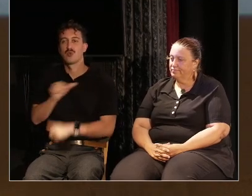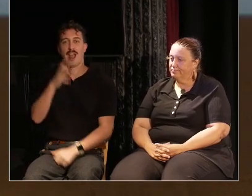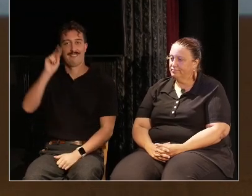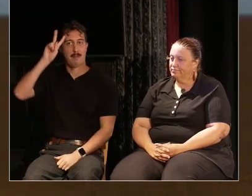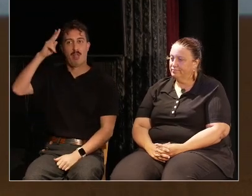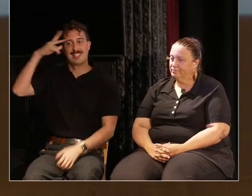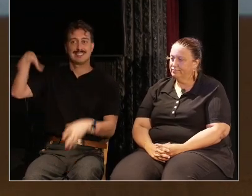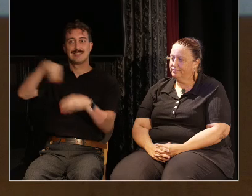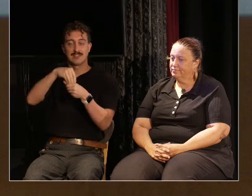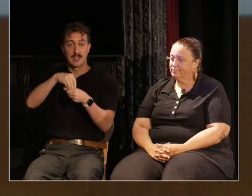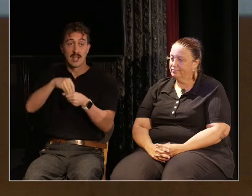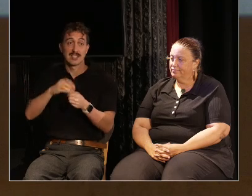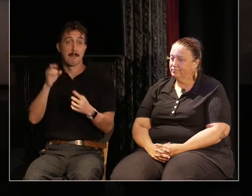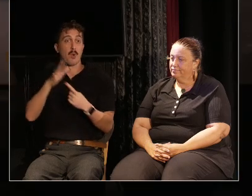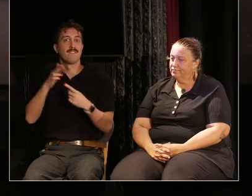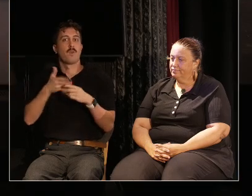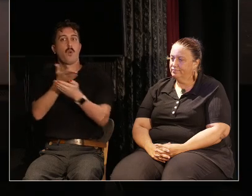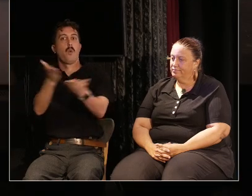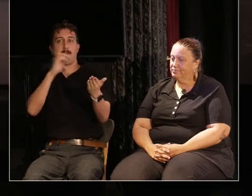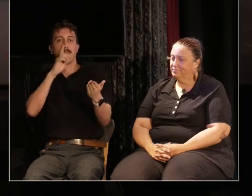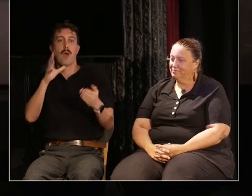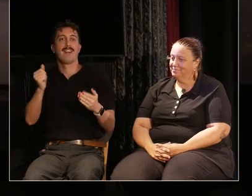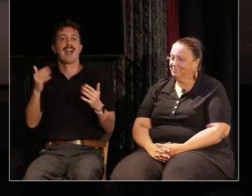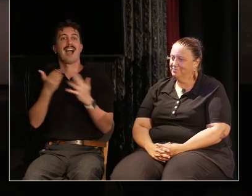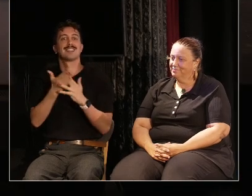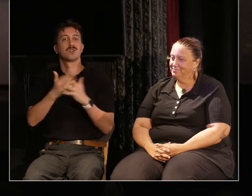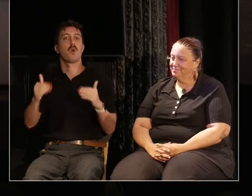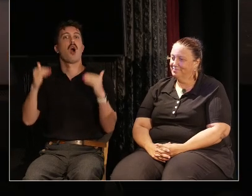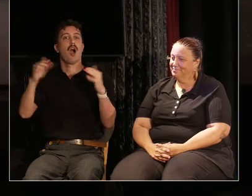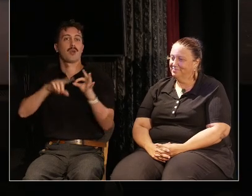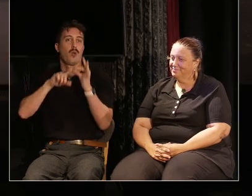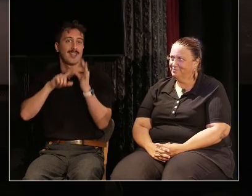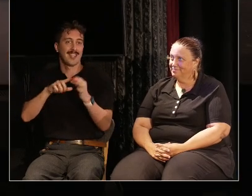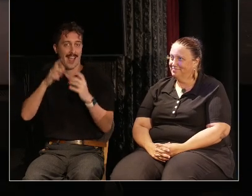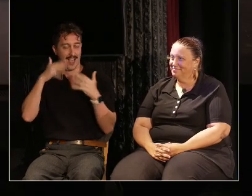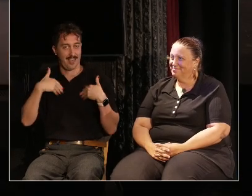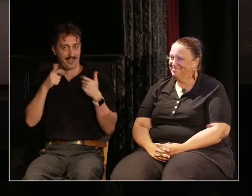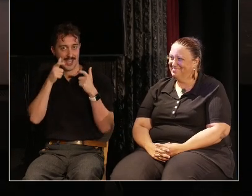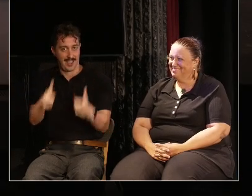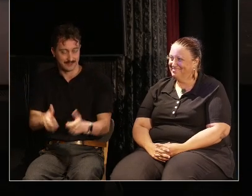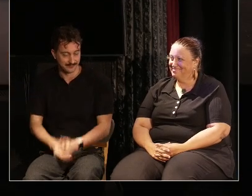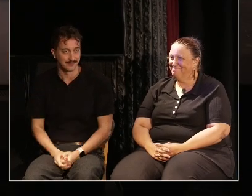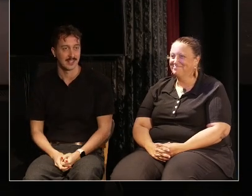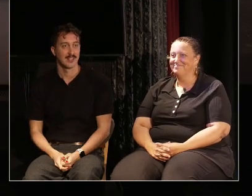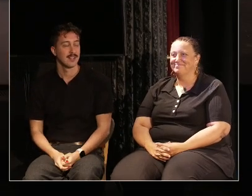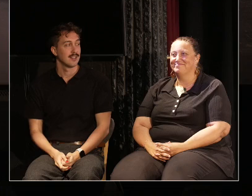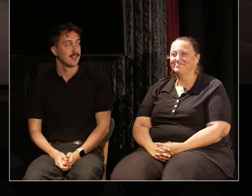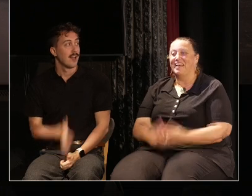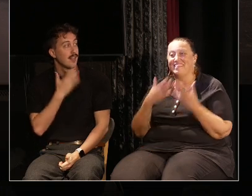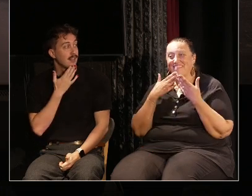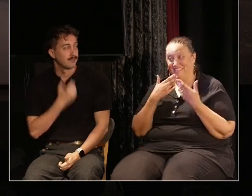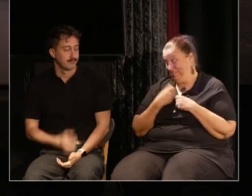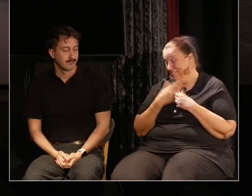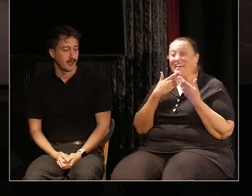get access to high quality healthcare. Thank you very much, Andrew. And Stephen, do you think the plan goes far